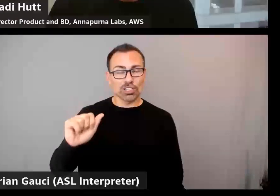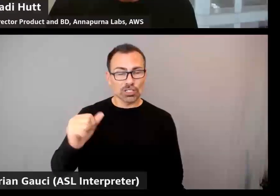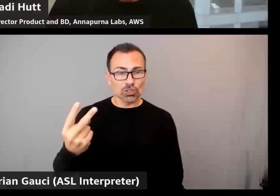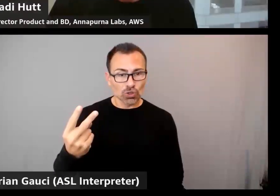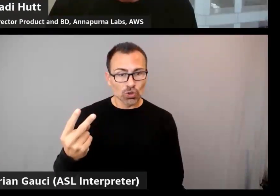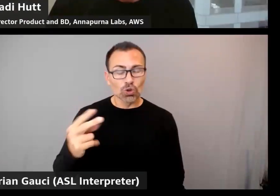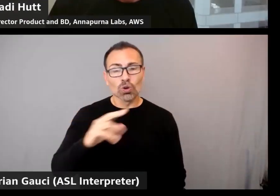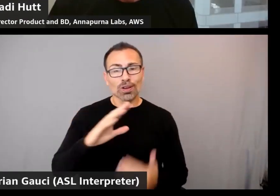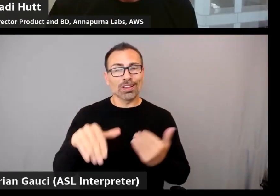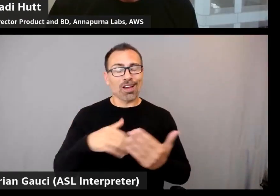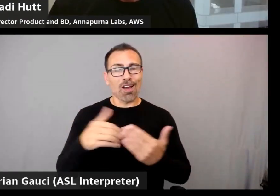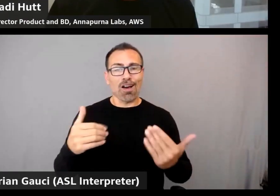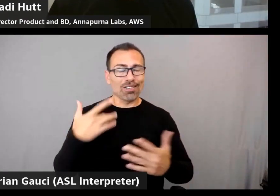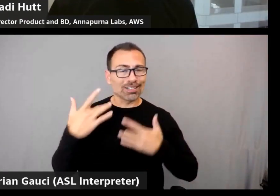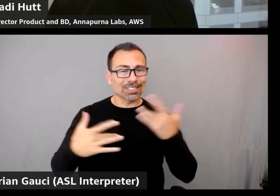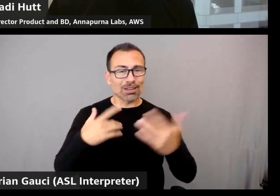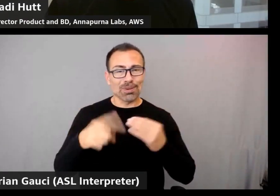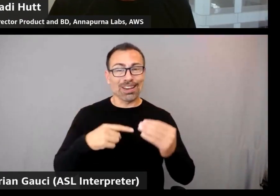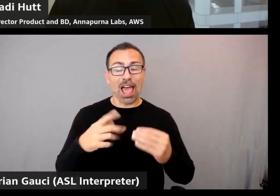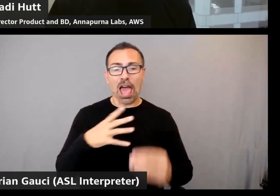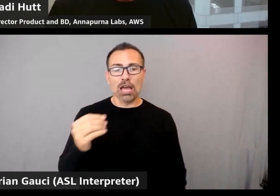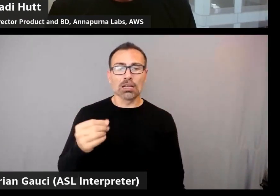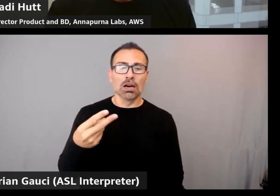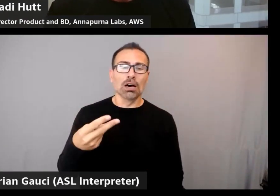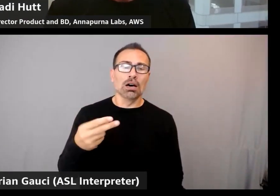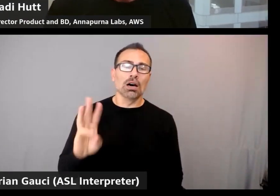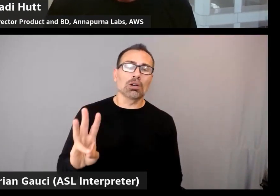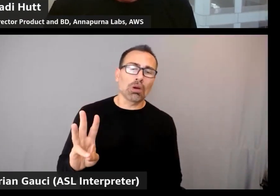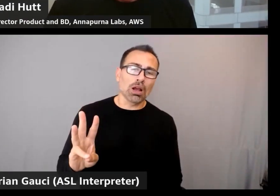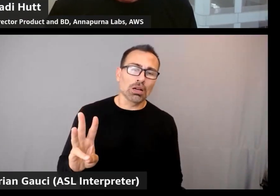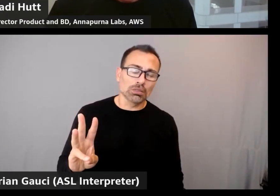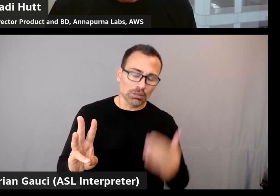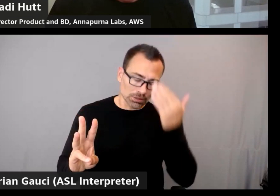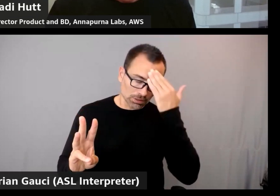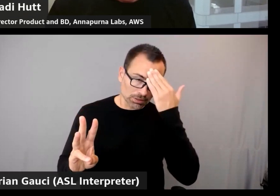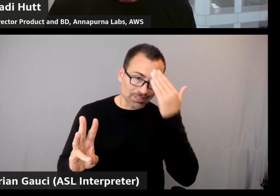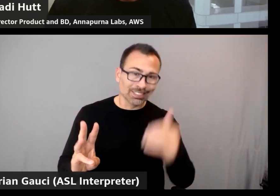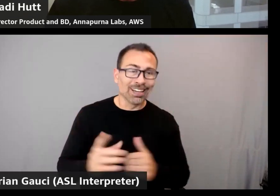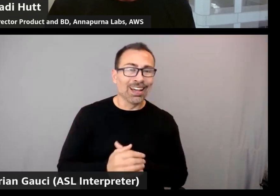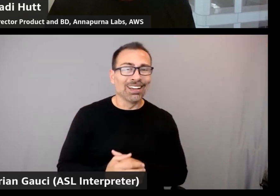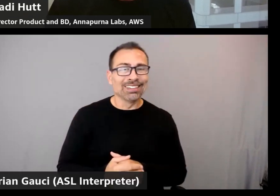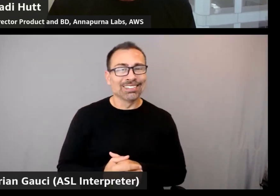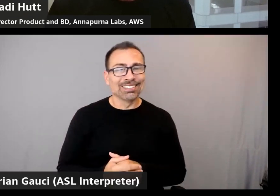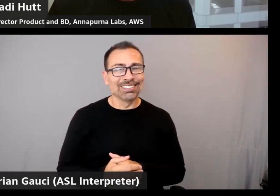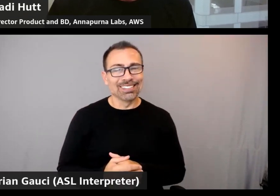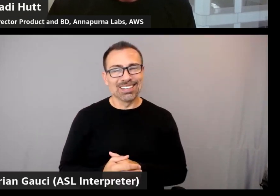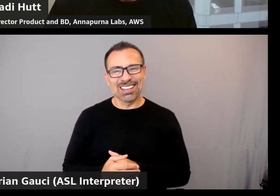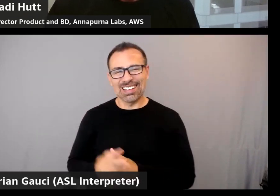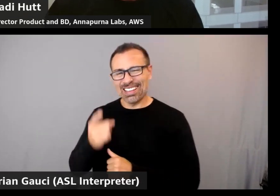and hardware. And he mentioned linear algebra twice. Ooh.